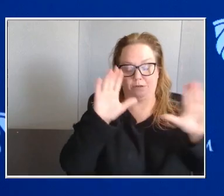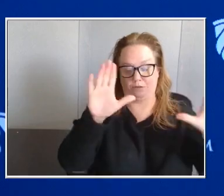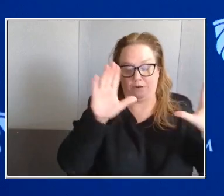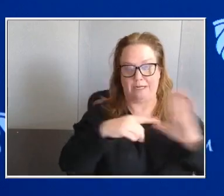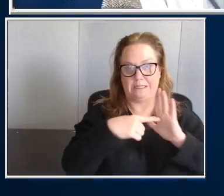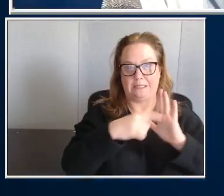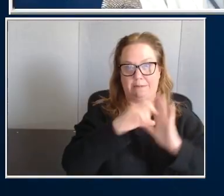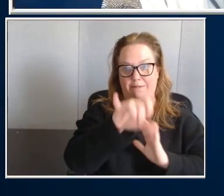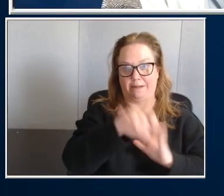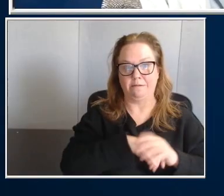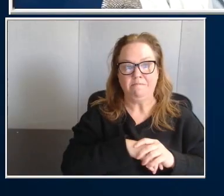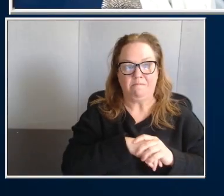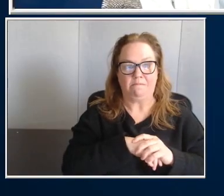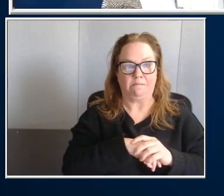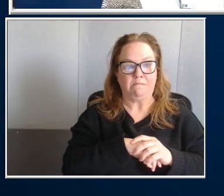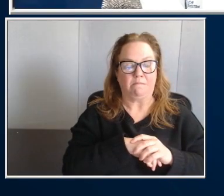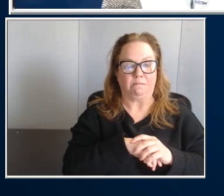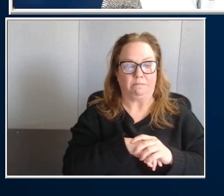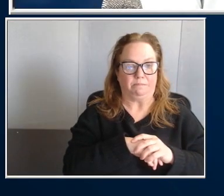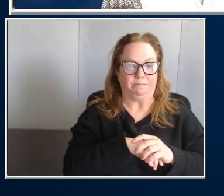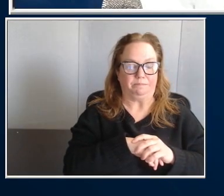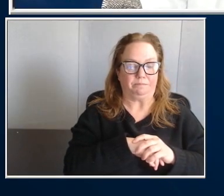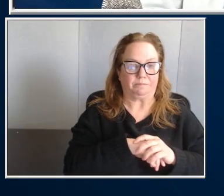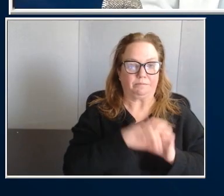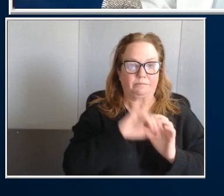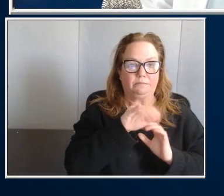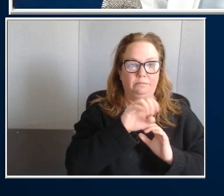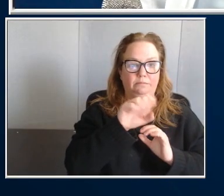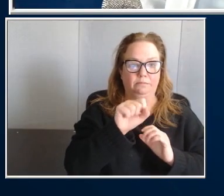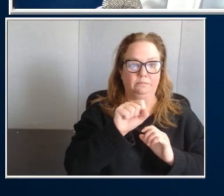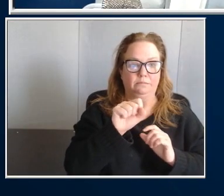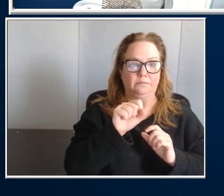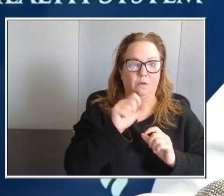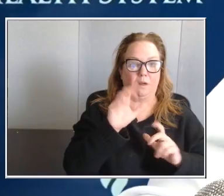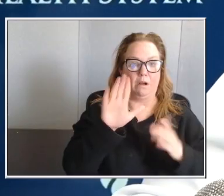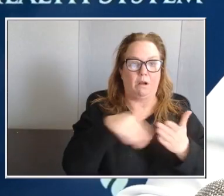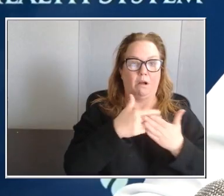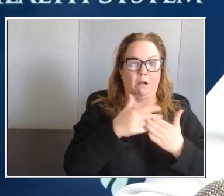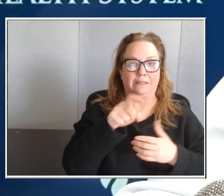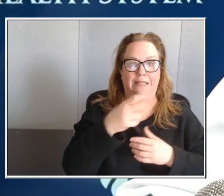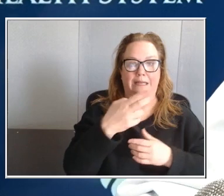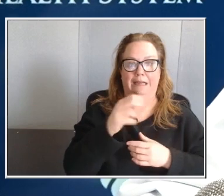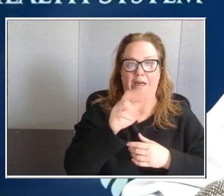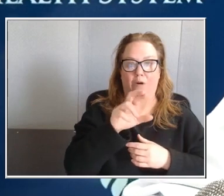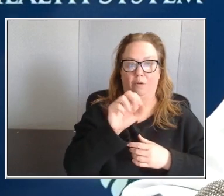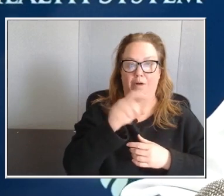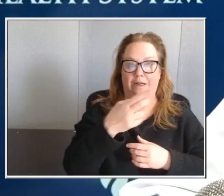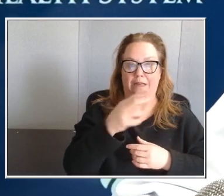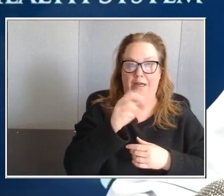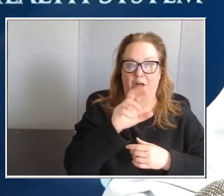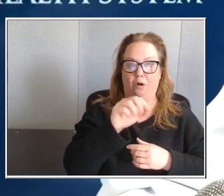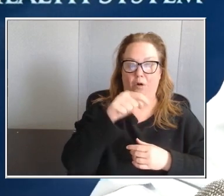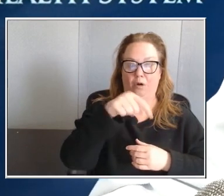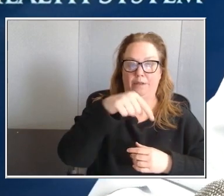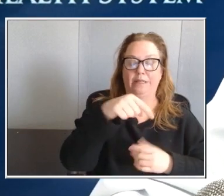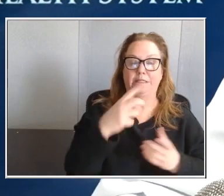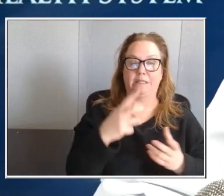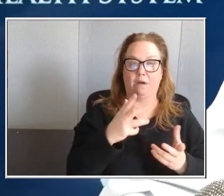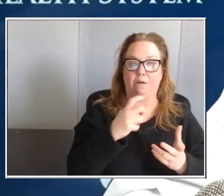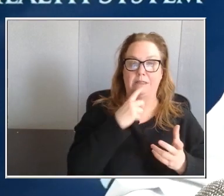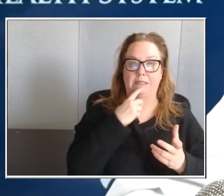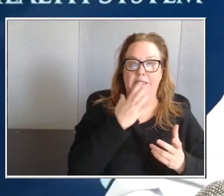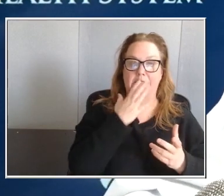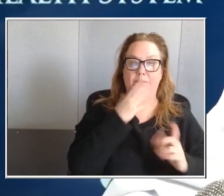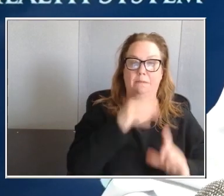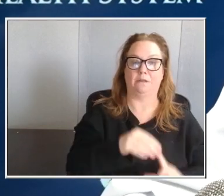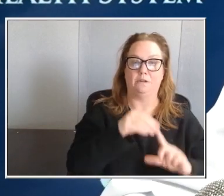of that. I think, Jess, everybody needs a hero. And I think we've needed heroes in this. And I want to say a special shout out